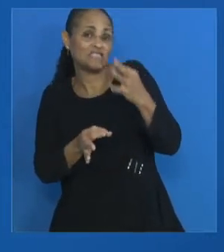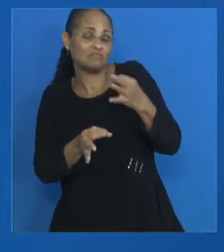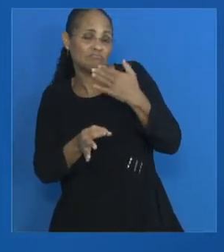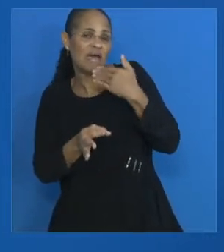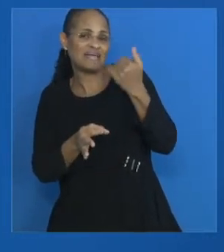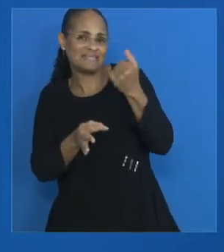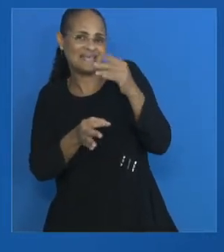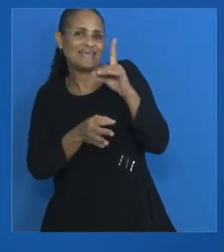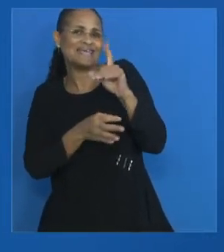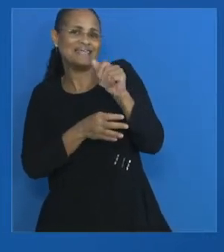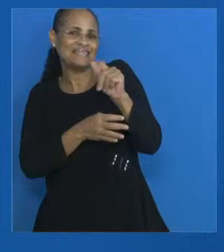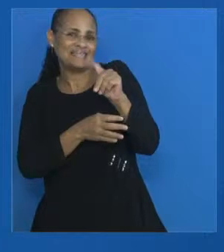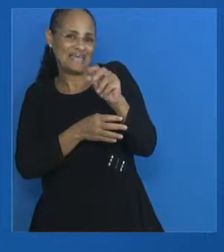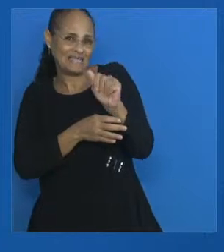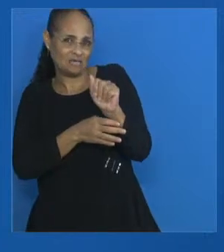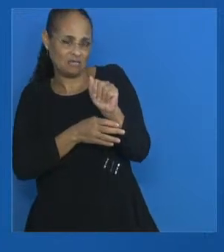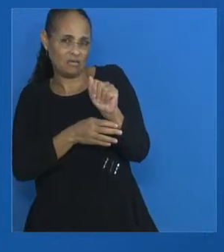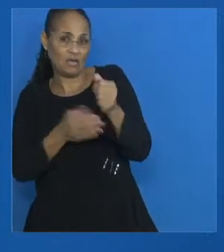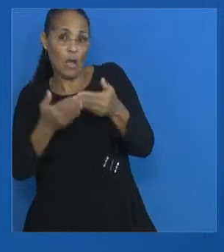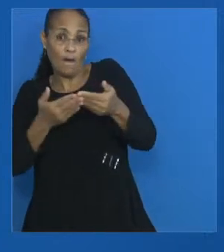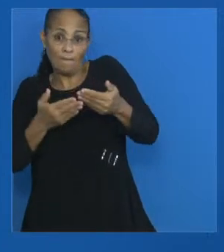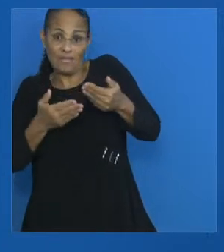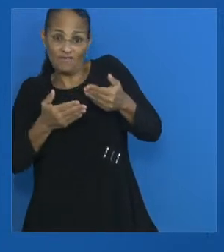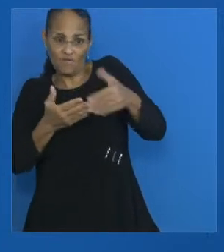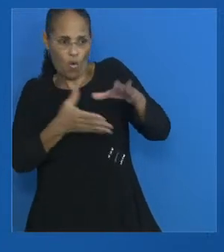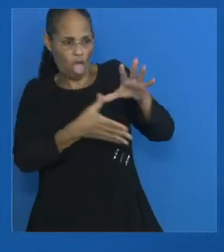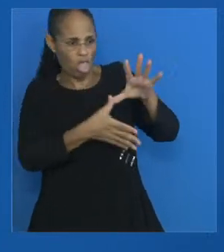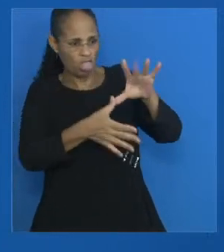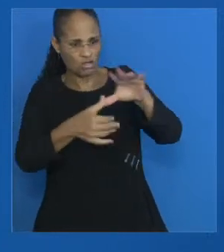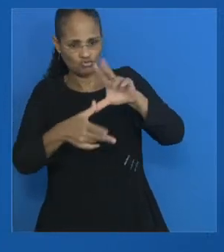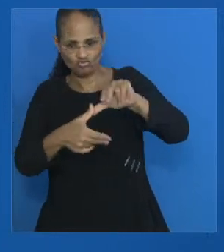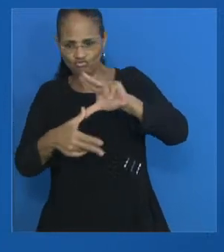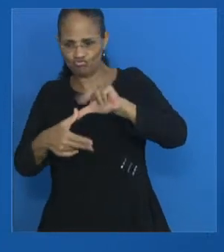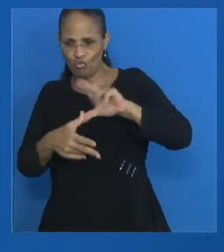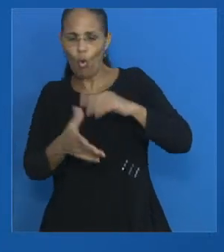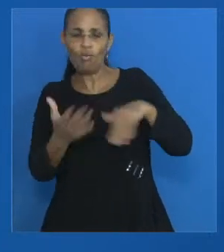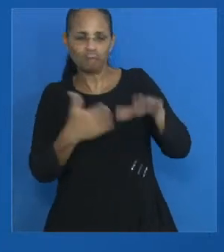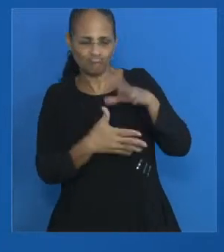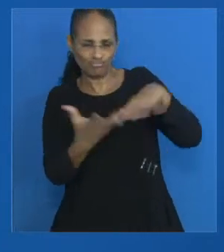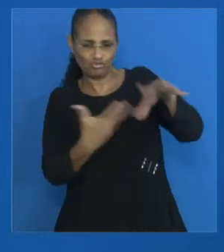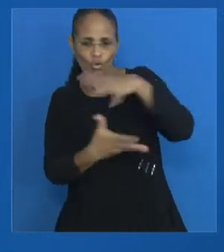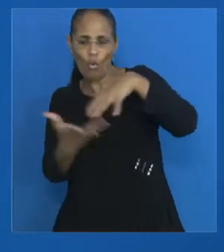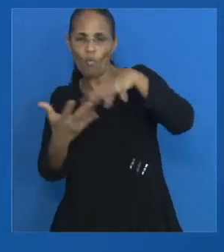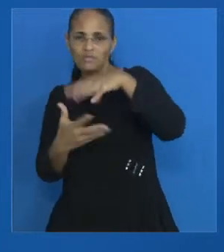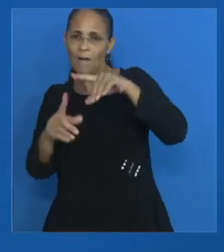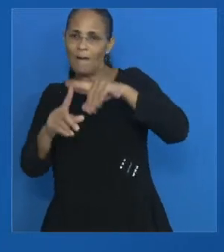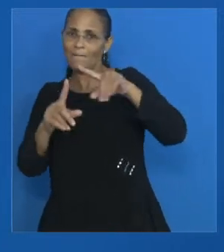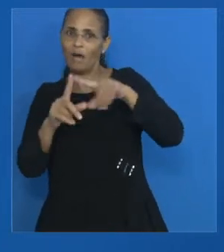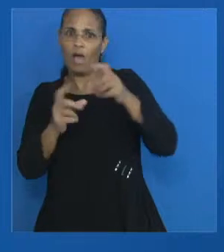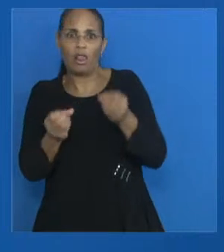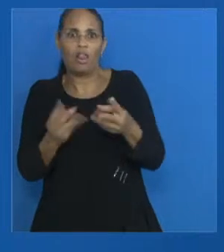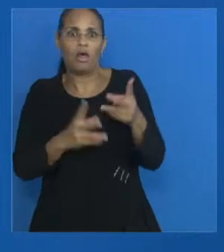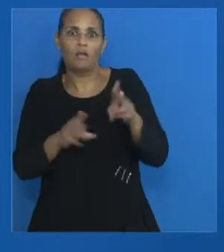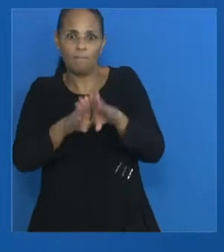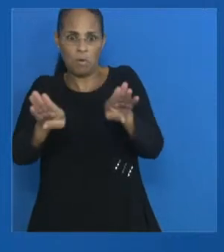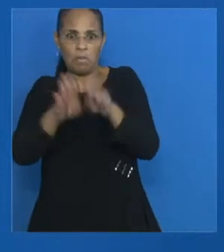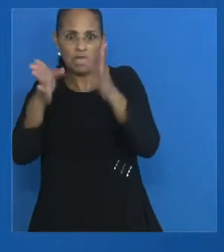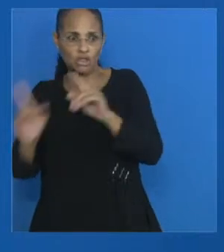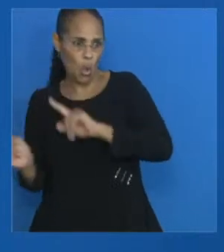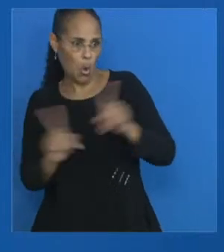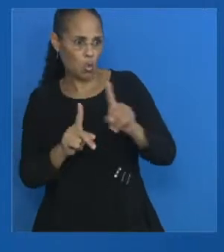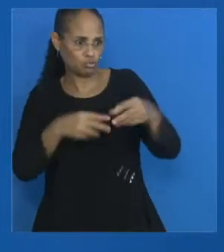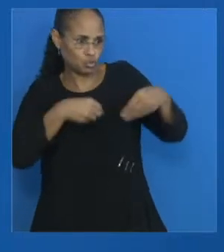data. Now, of course, before storms, quite frequently, large numbers of Bermudians go out to the stores, they prepare,